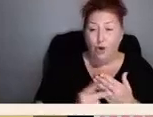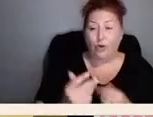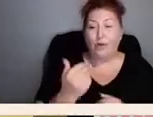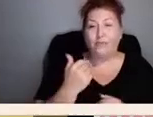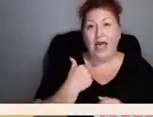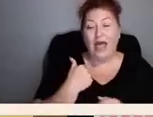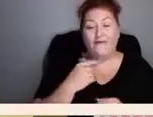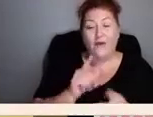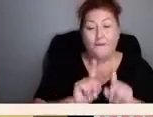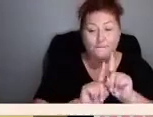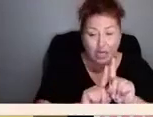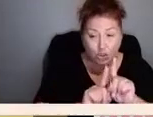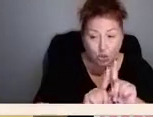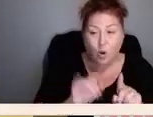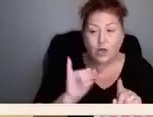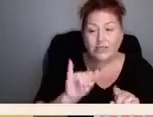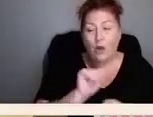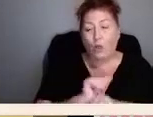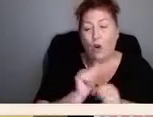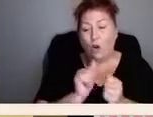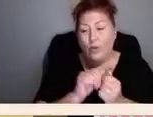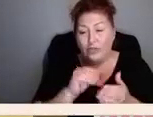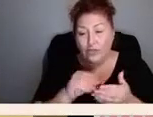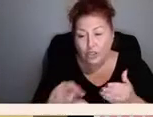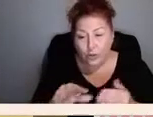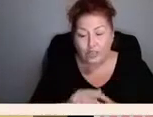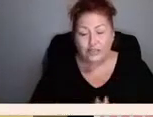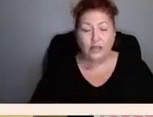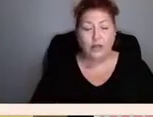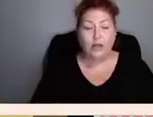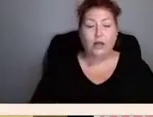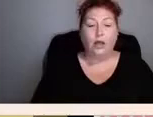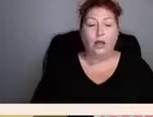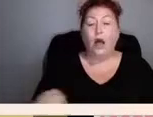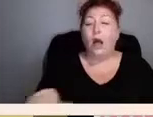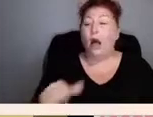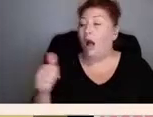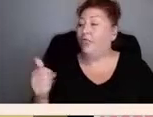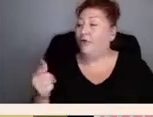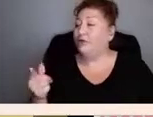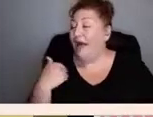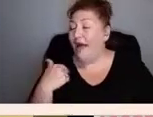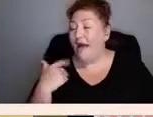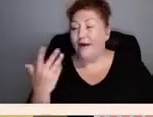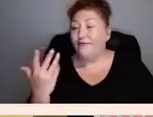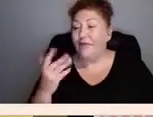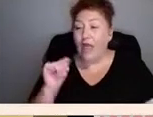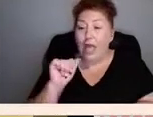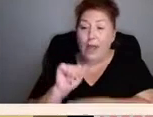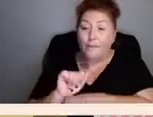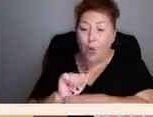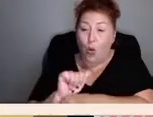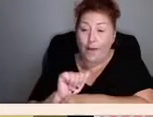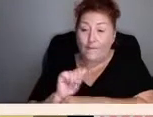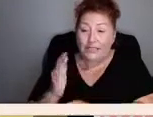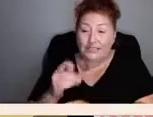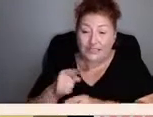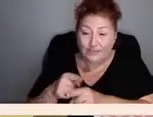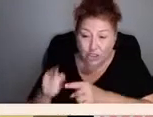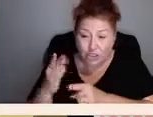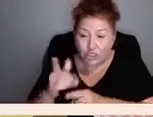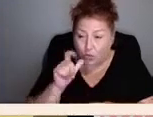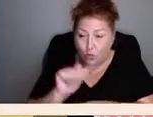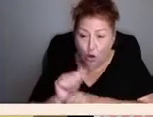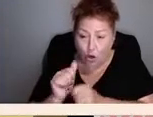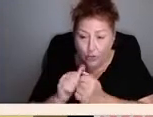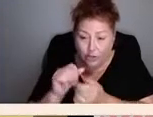have mentors that work with students. Others have employment specialists that work